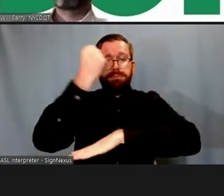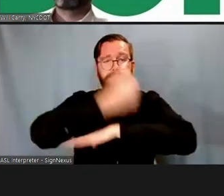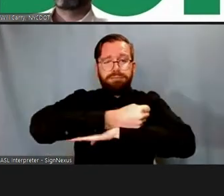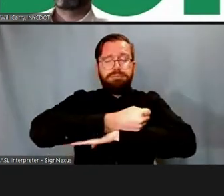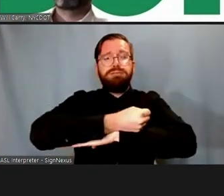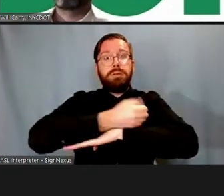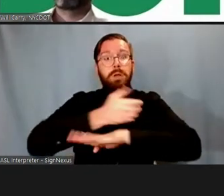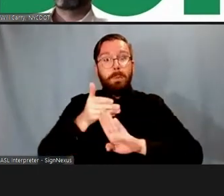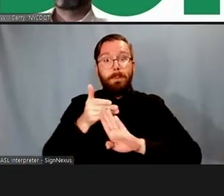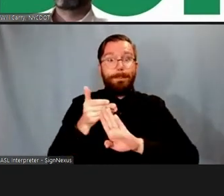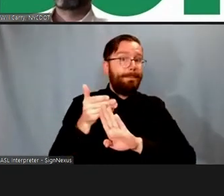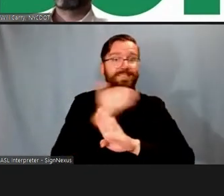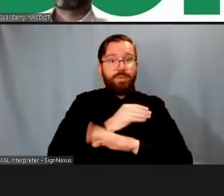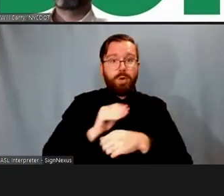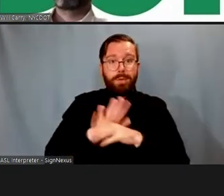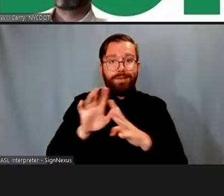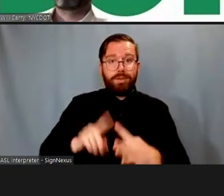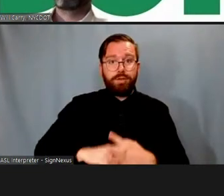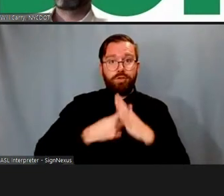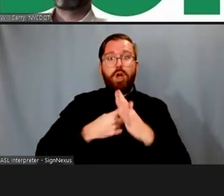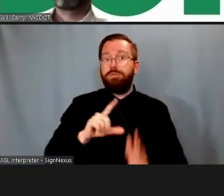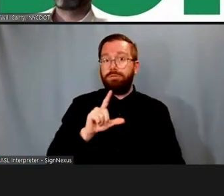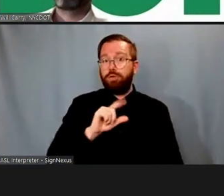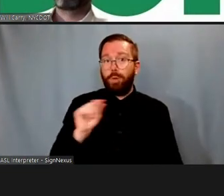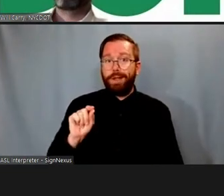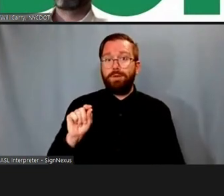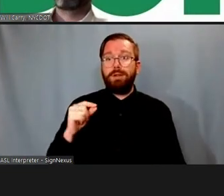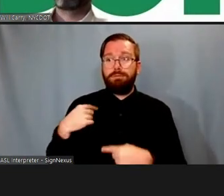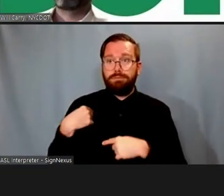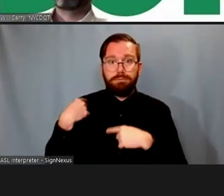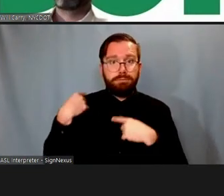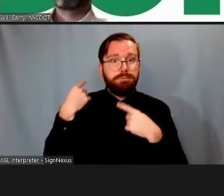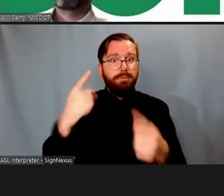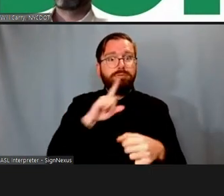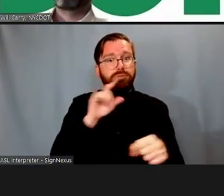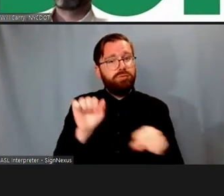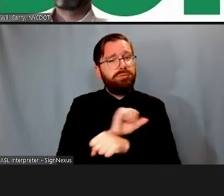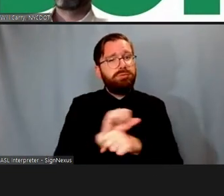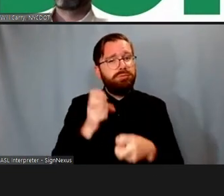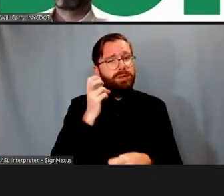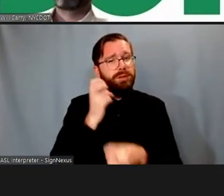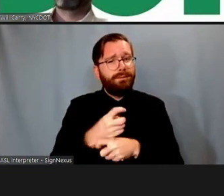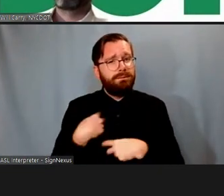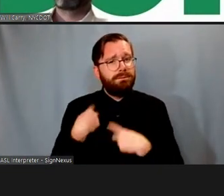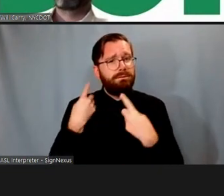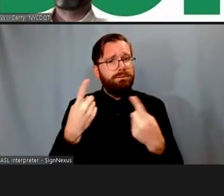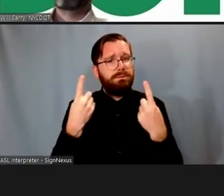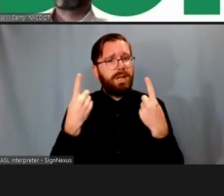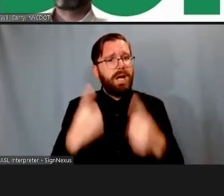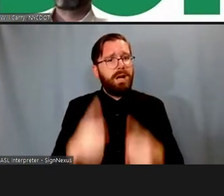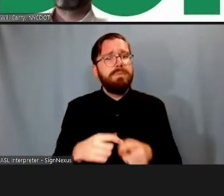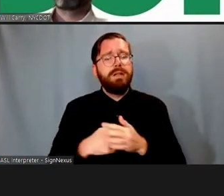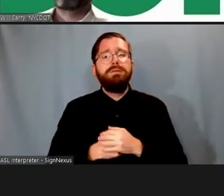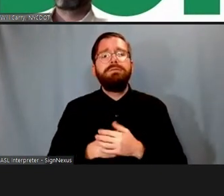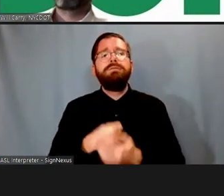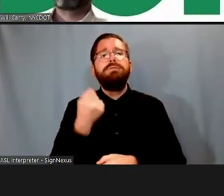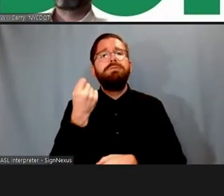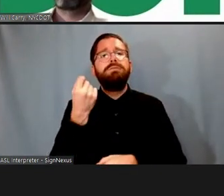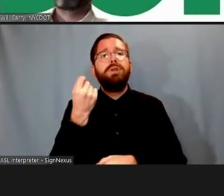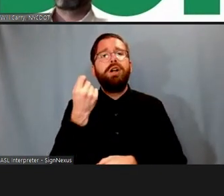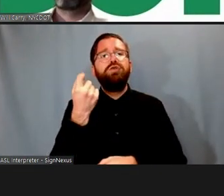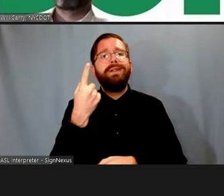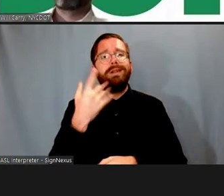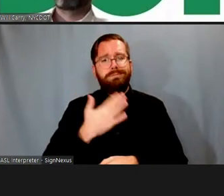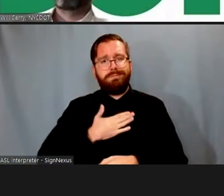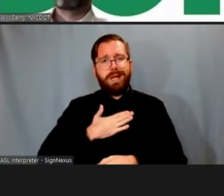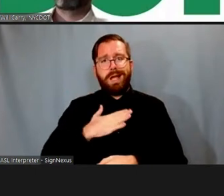got in the theater of march of 2020 so i've been uh it's been a hard road so you got to know this that when i i can't put my tools on